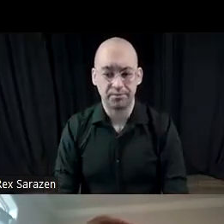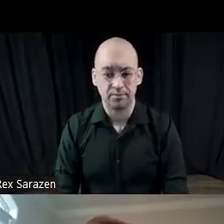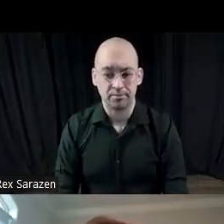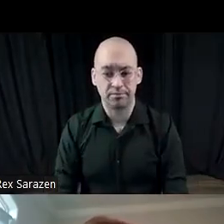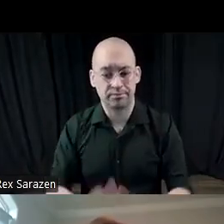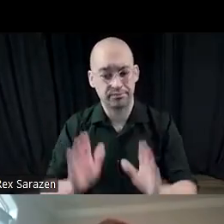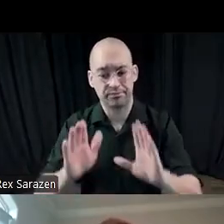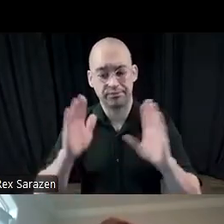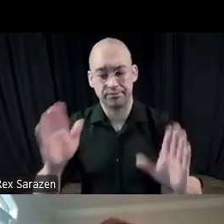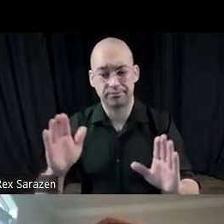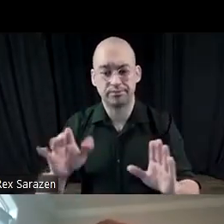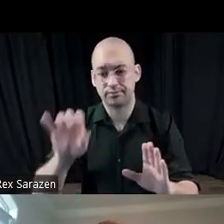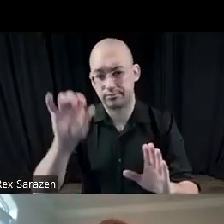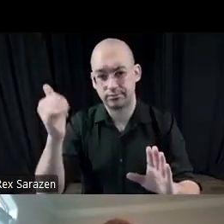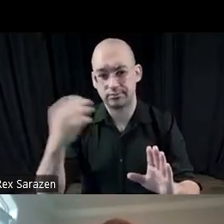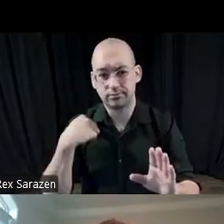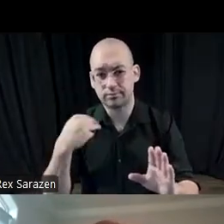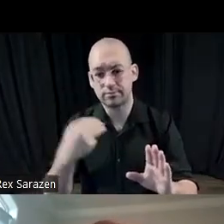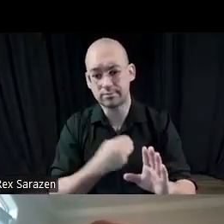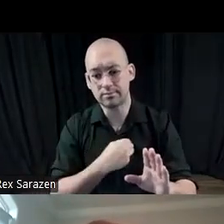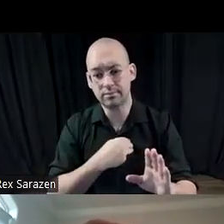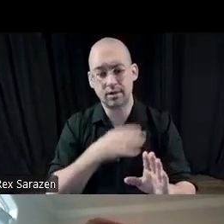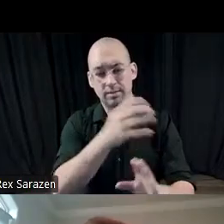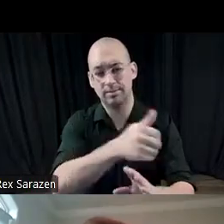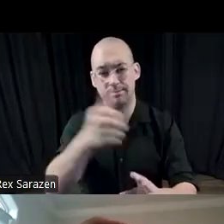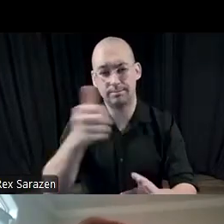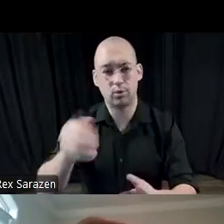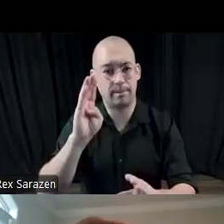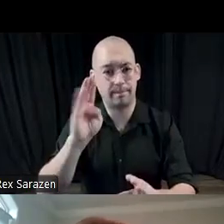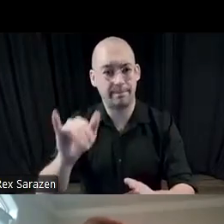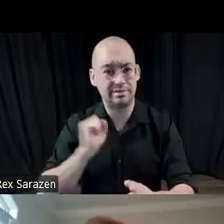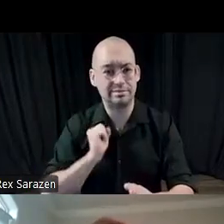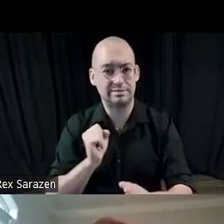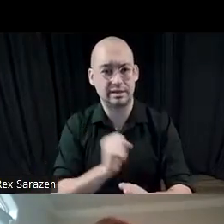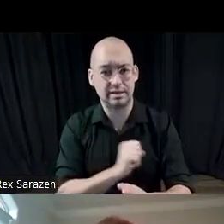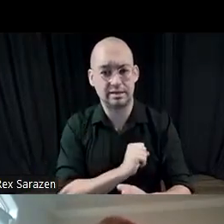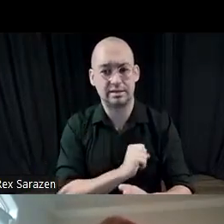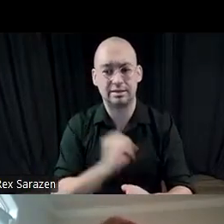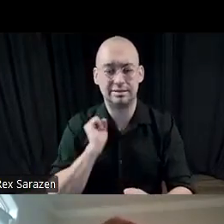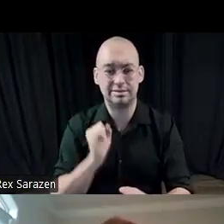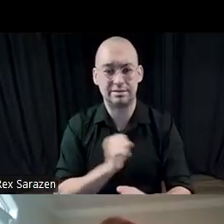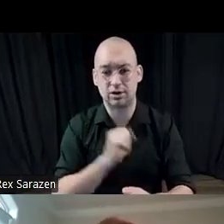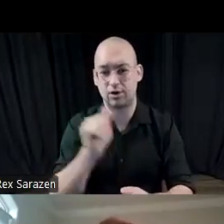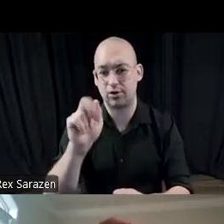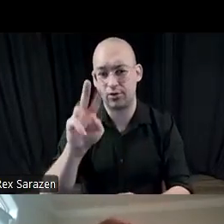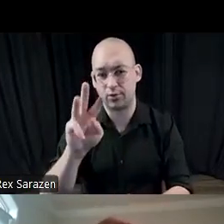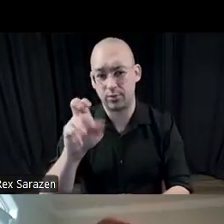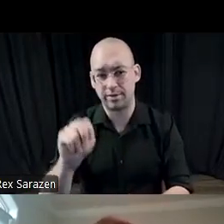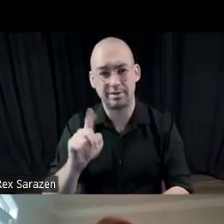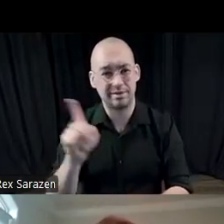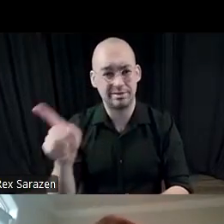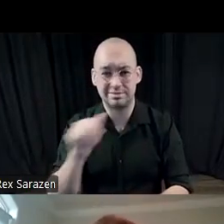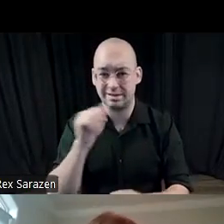our other member that was appointed by the Senate is Senator Aruen, and he is not